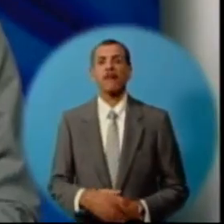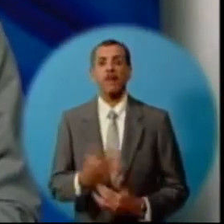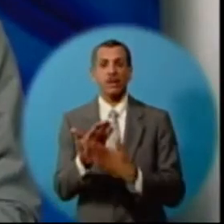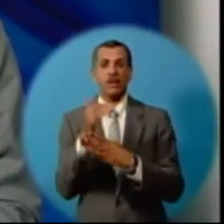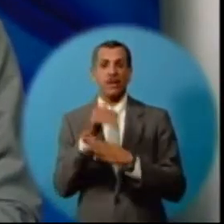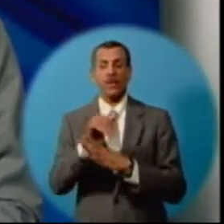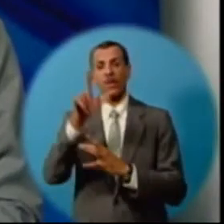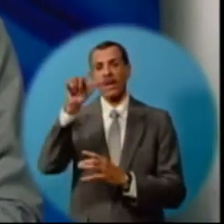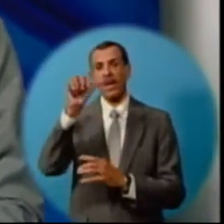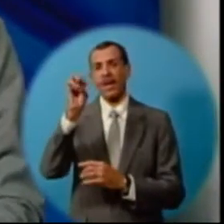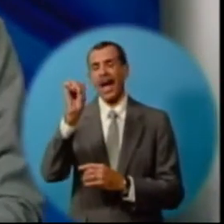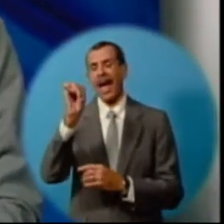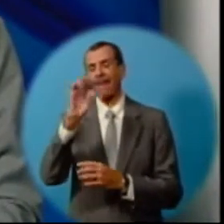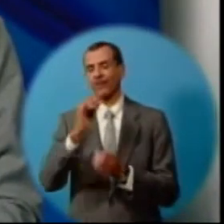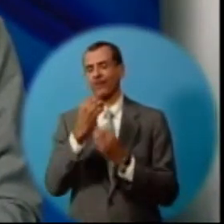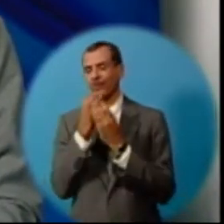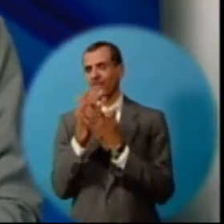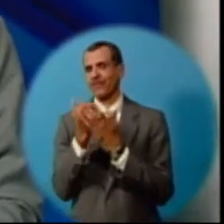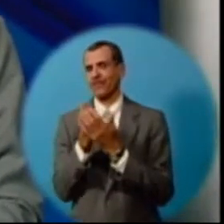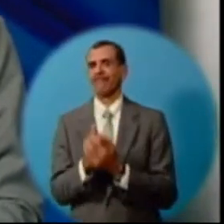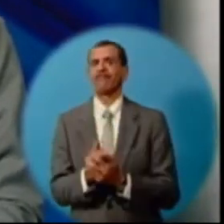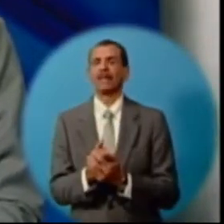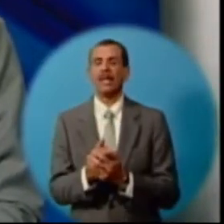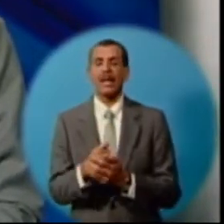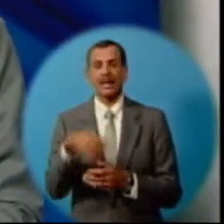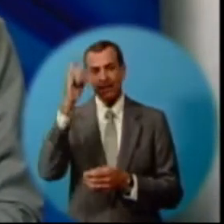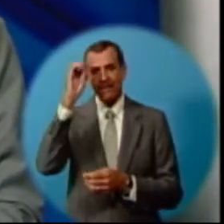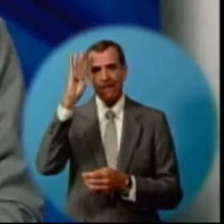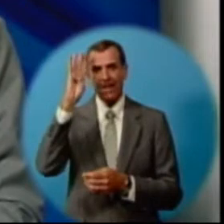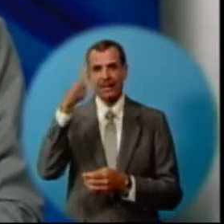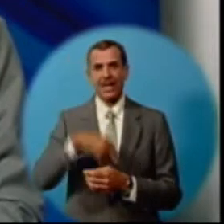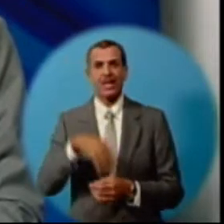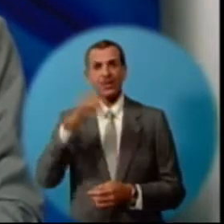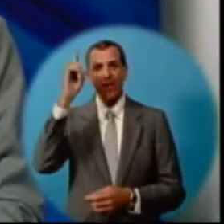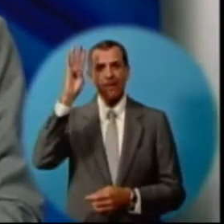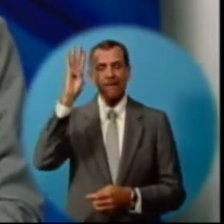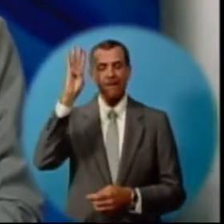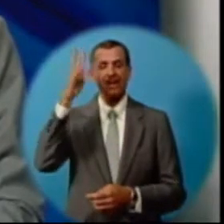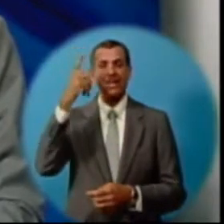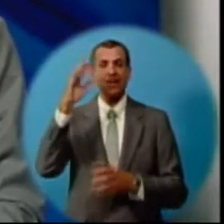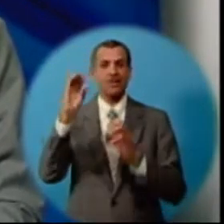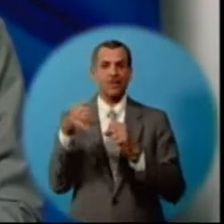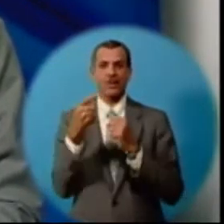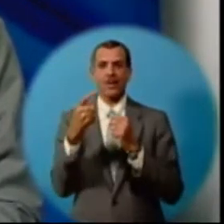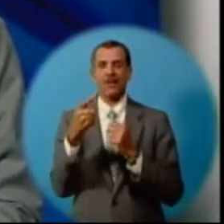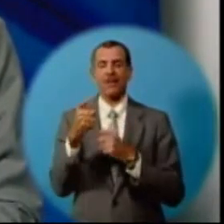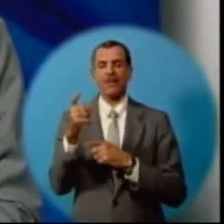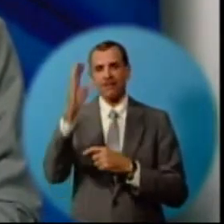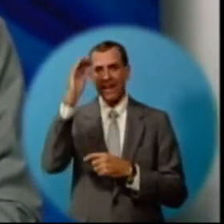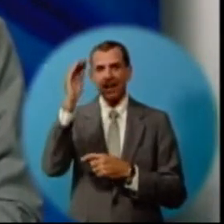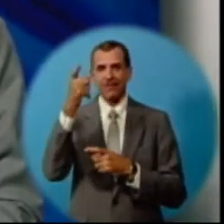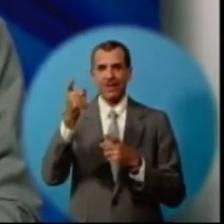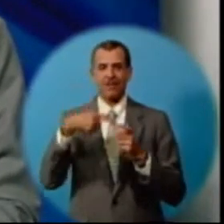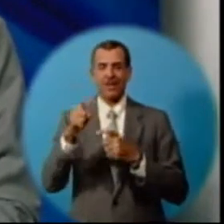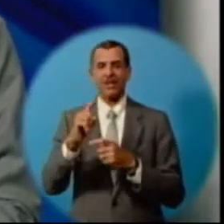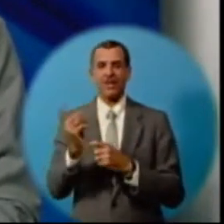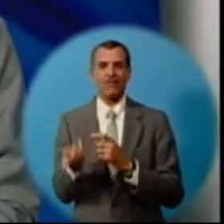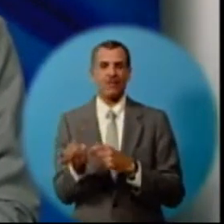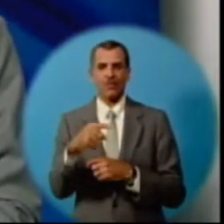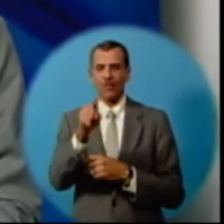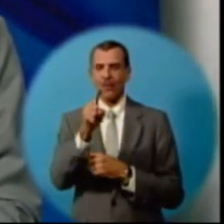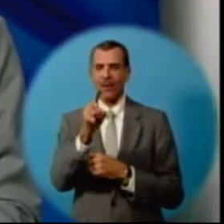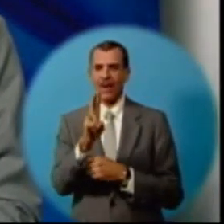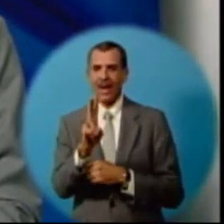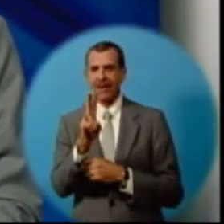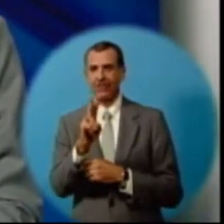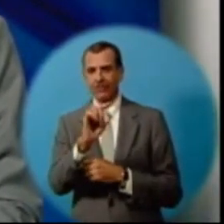Good evening with the Lime Sports World. I'm Damien Best. Well, Dwayne Smith claimed the Man of the Match award as he slammed a quick-fire half-century to lead his